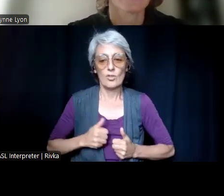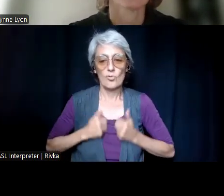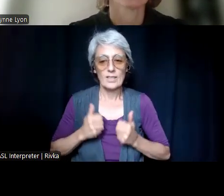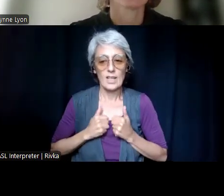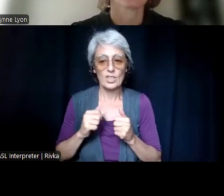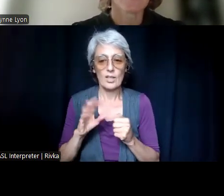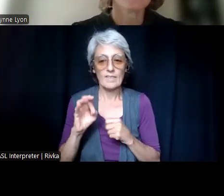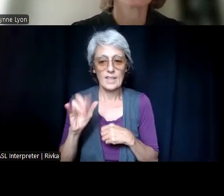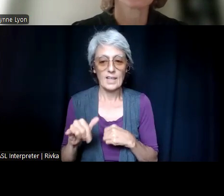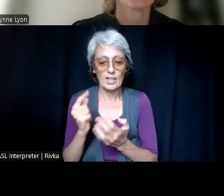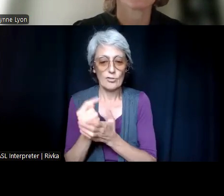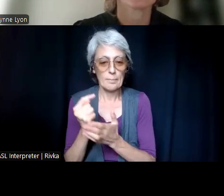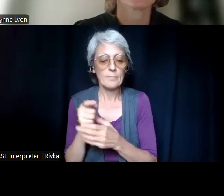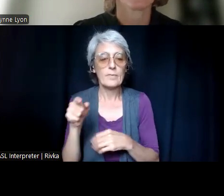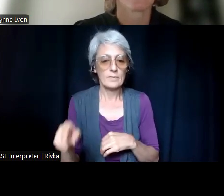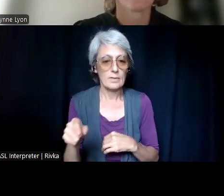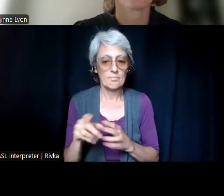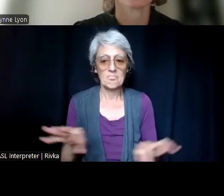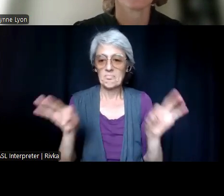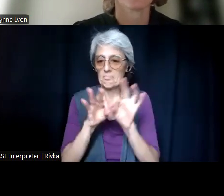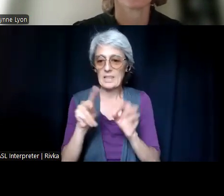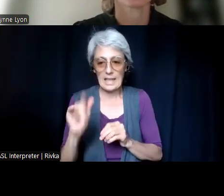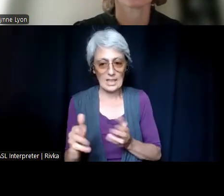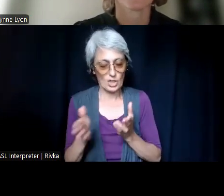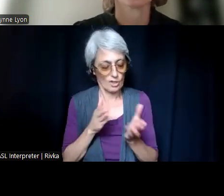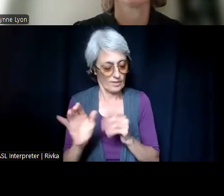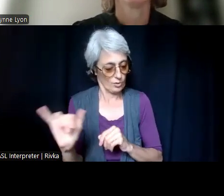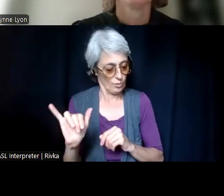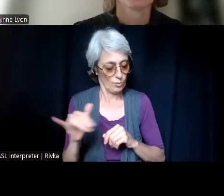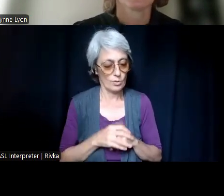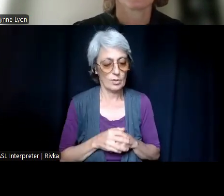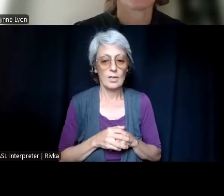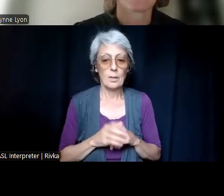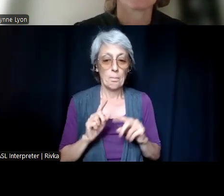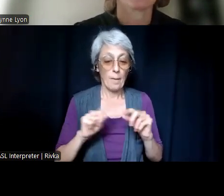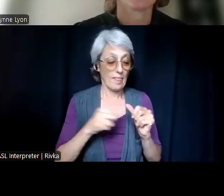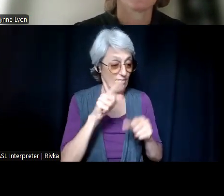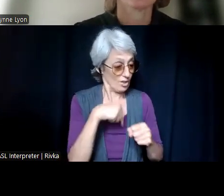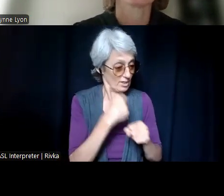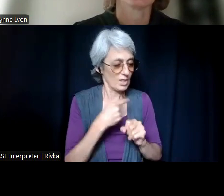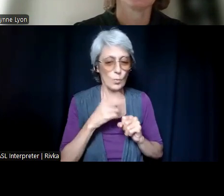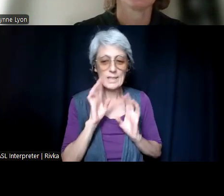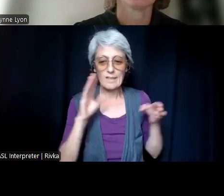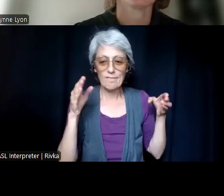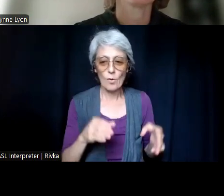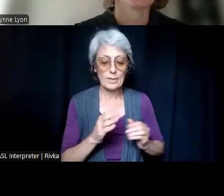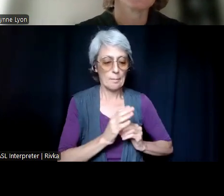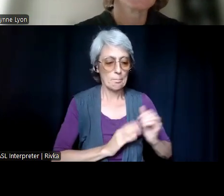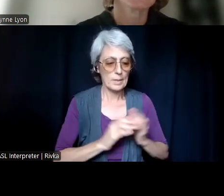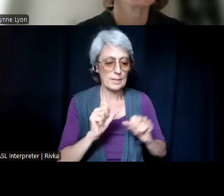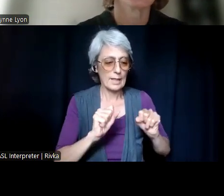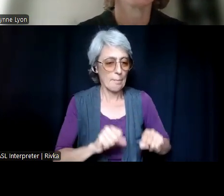a key service as well, but really wanted to spend that first year focused on building the capacity for those